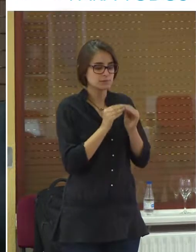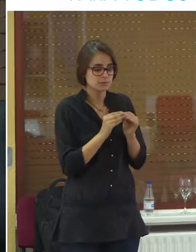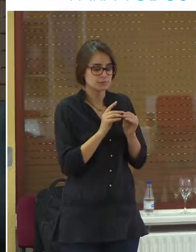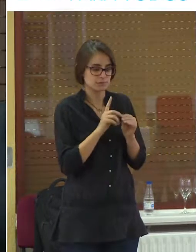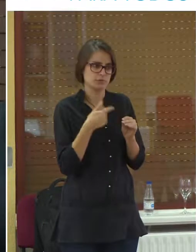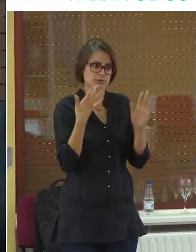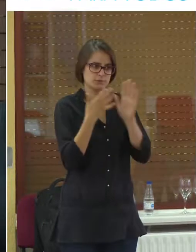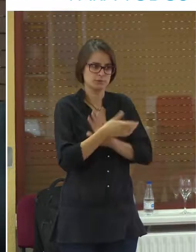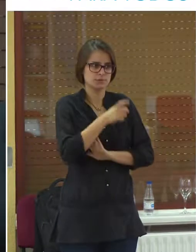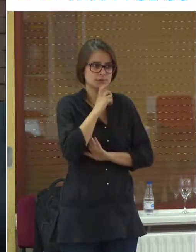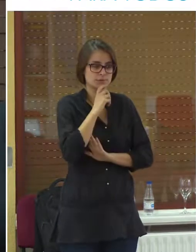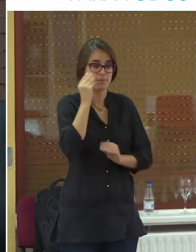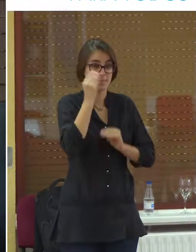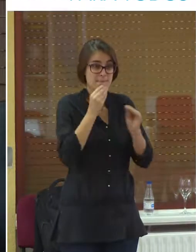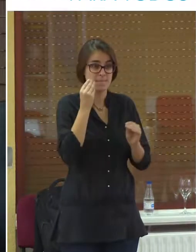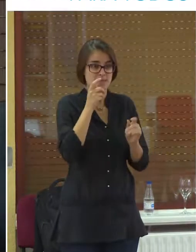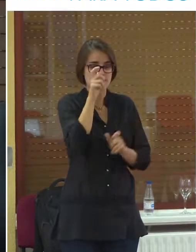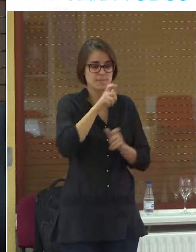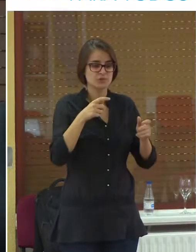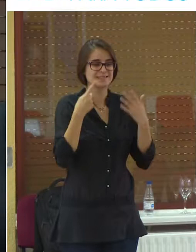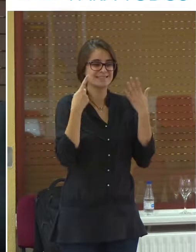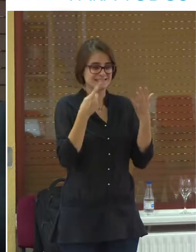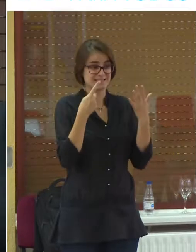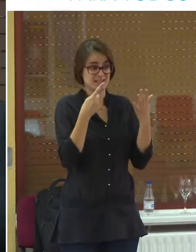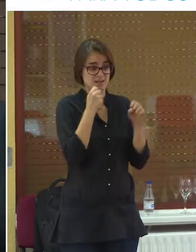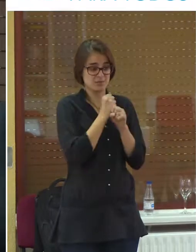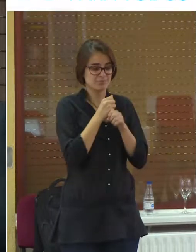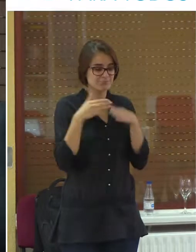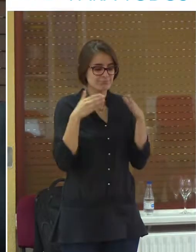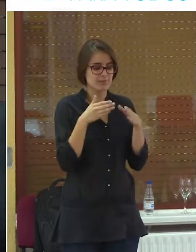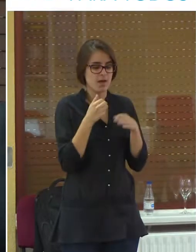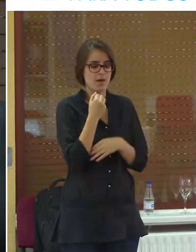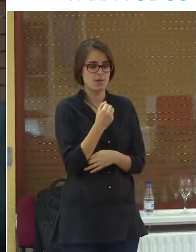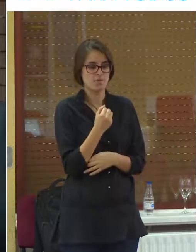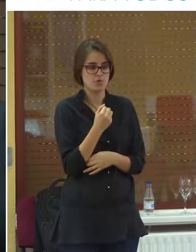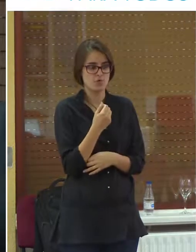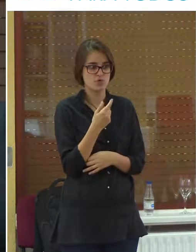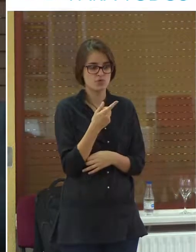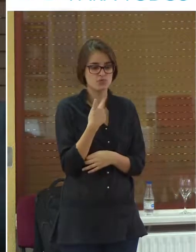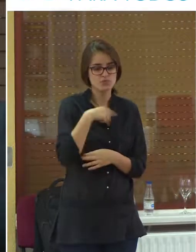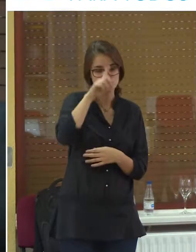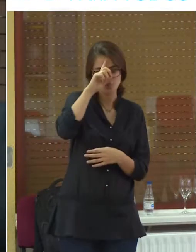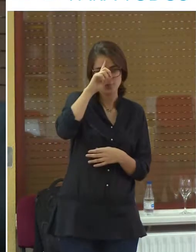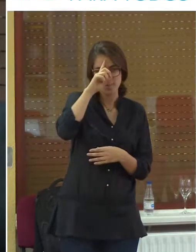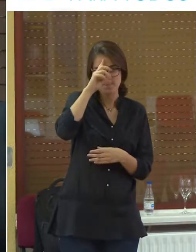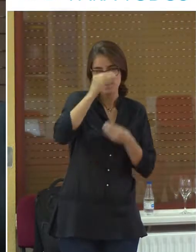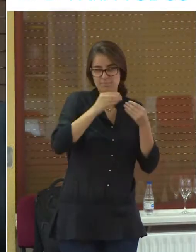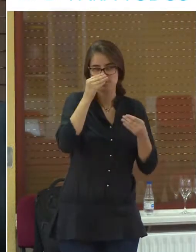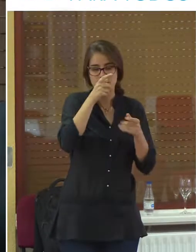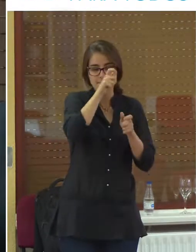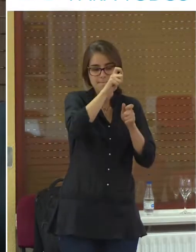work. You might have 6 persons providing support to the trainer. I don't know